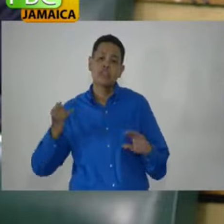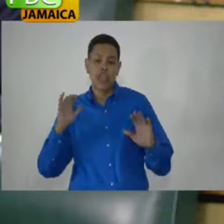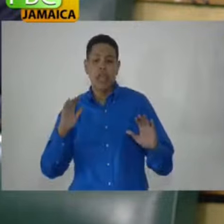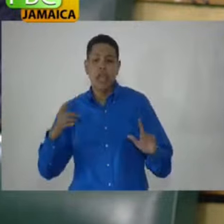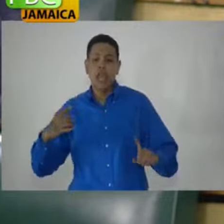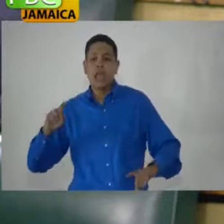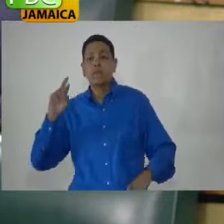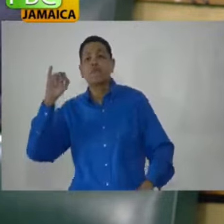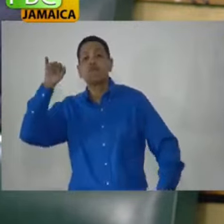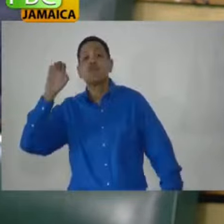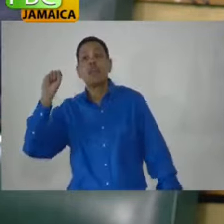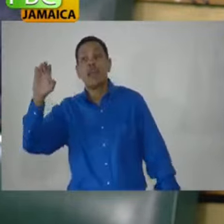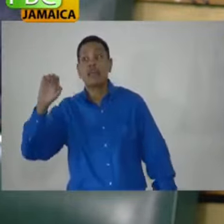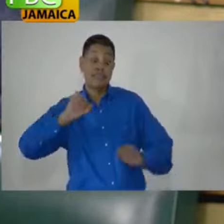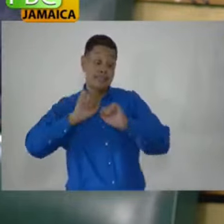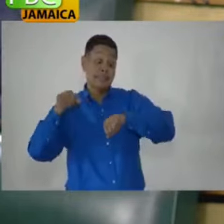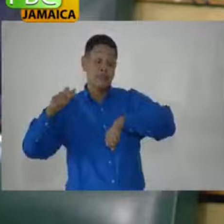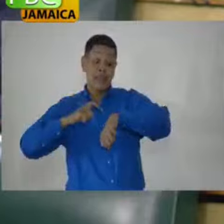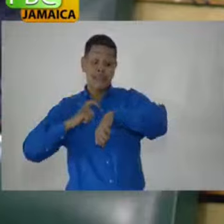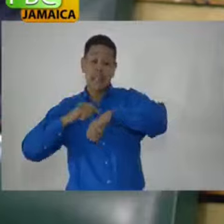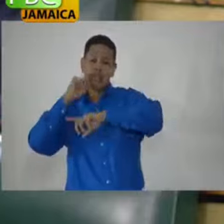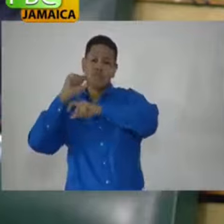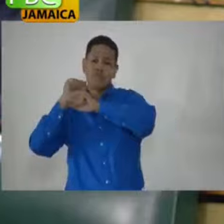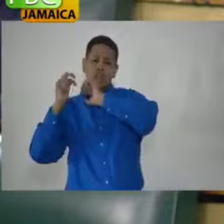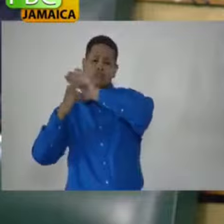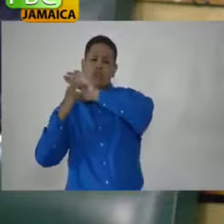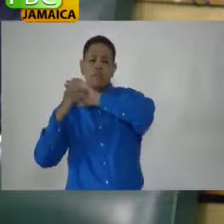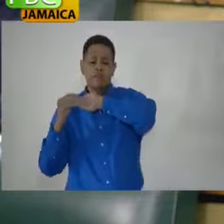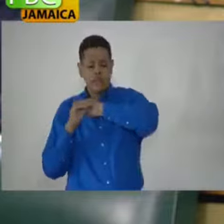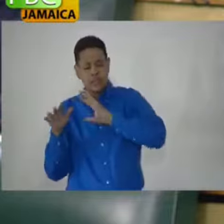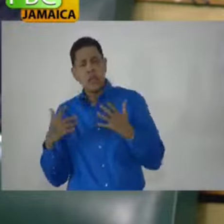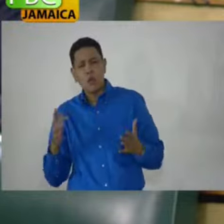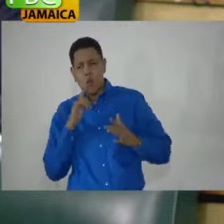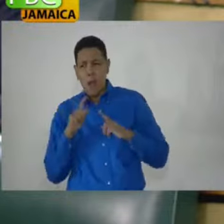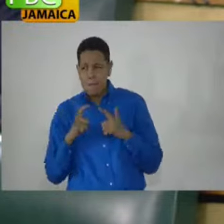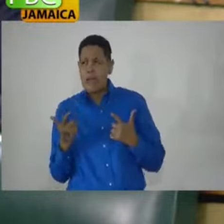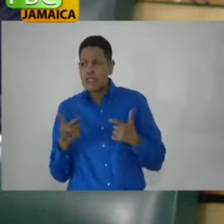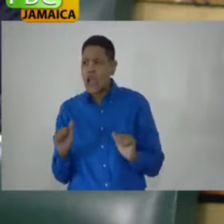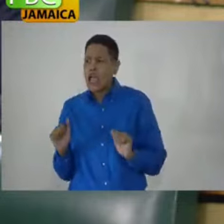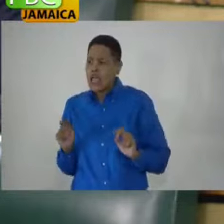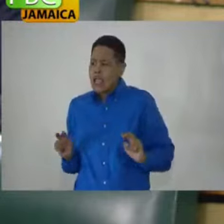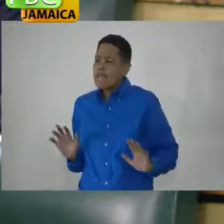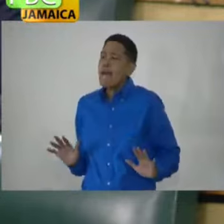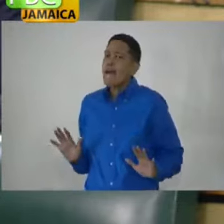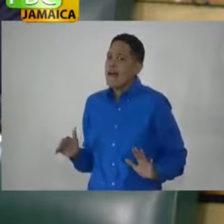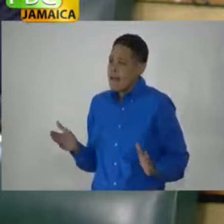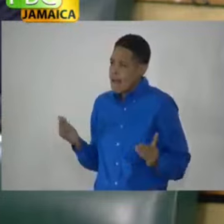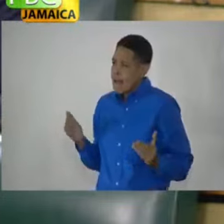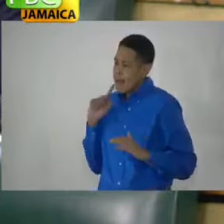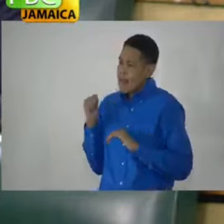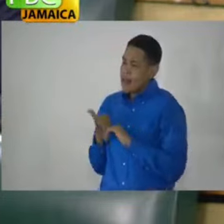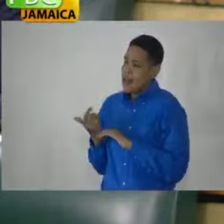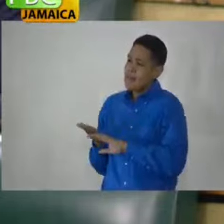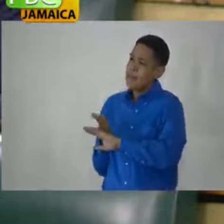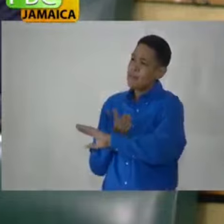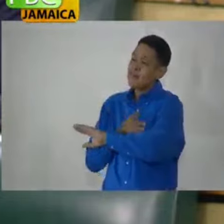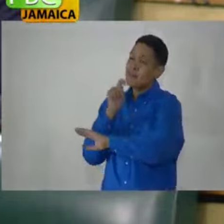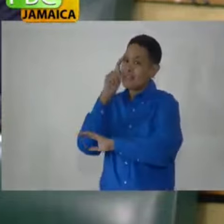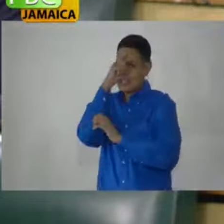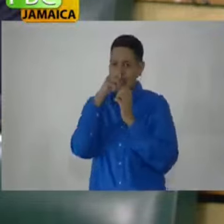The RAISE system at the time represented a major effort to improve tax